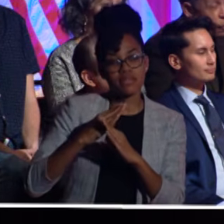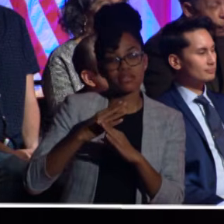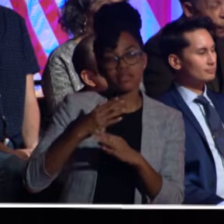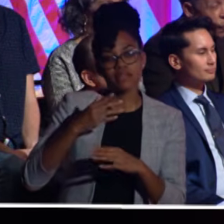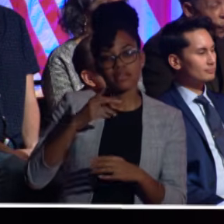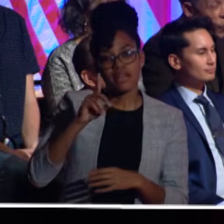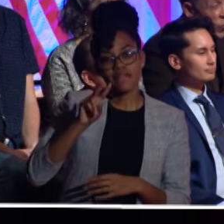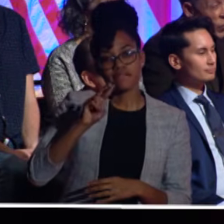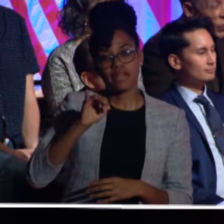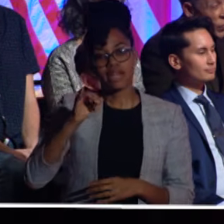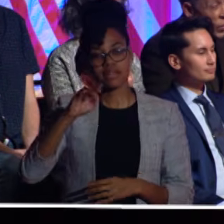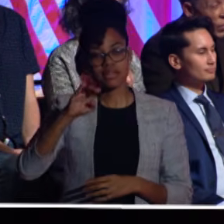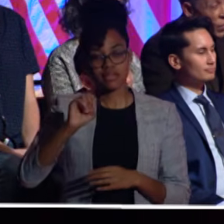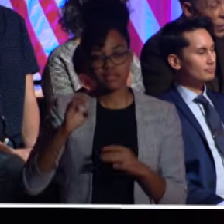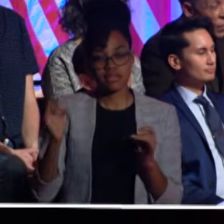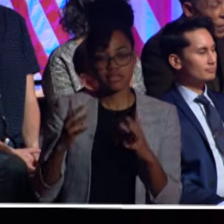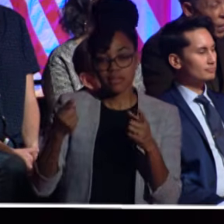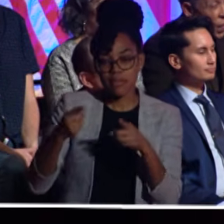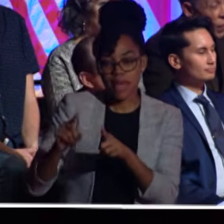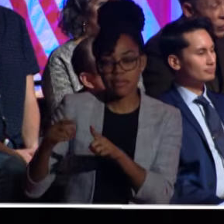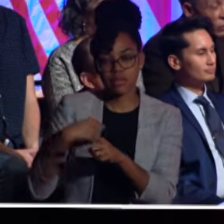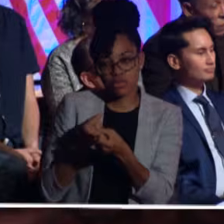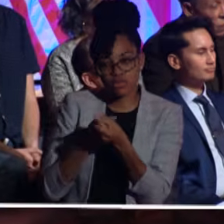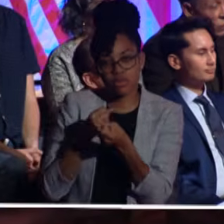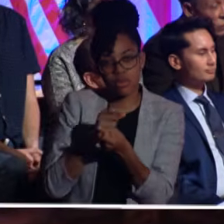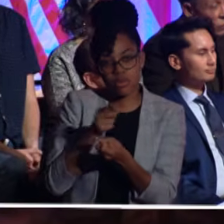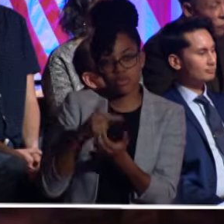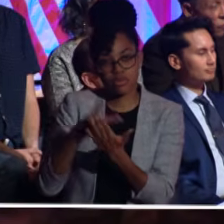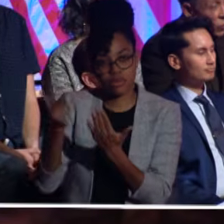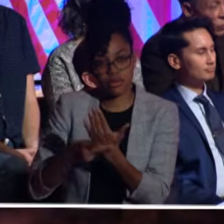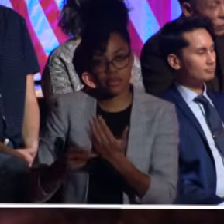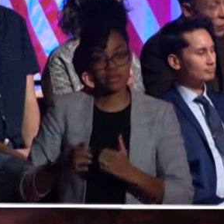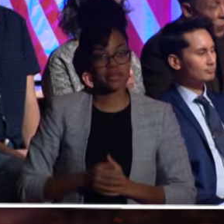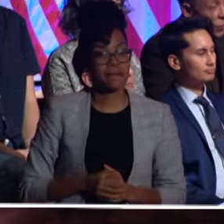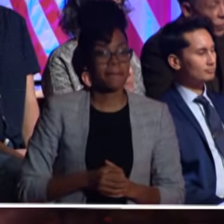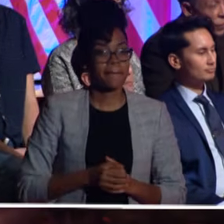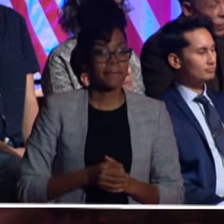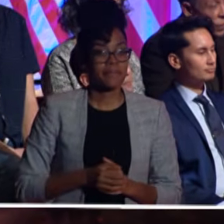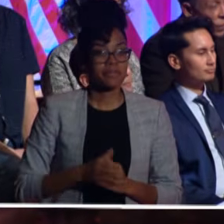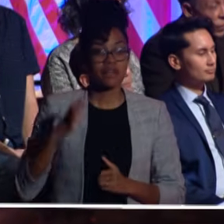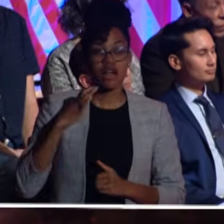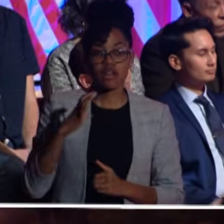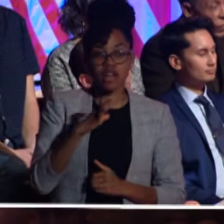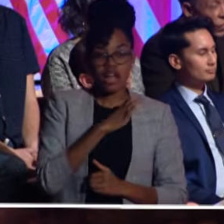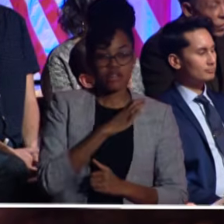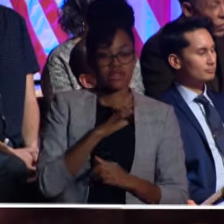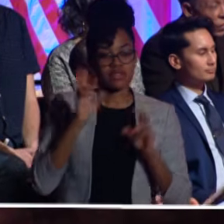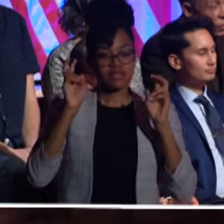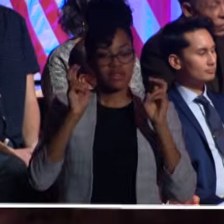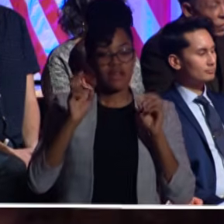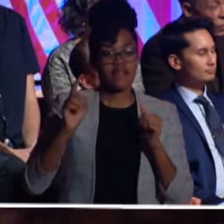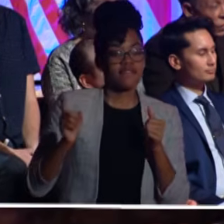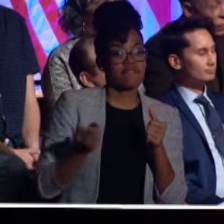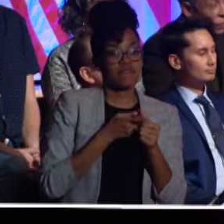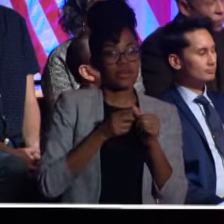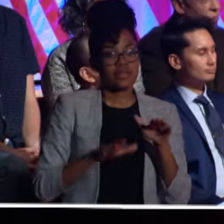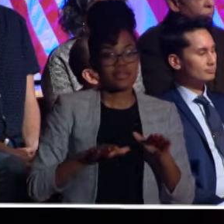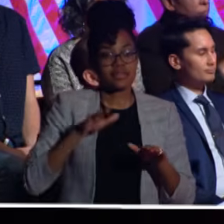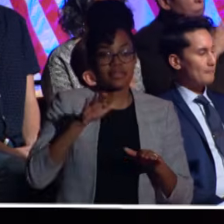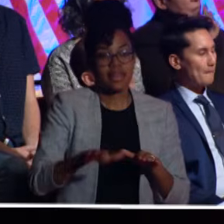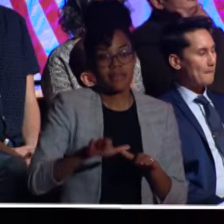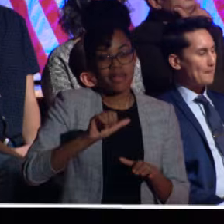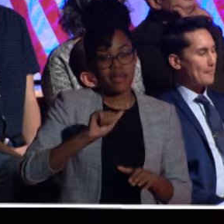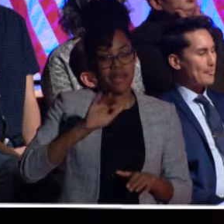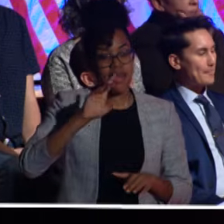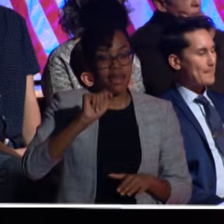trauma. Congress's bipartisan First Step Act has already started moving our criminal justice system in